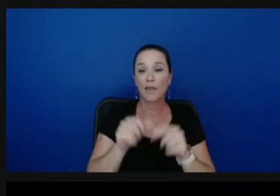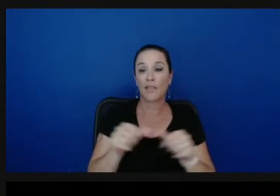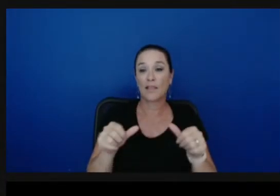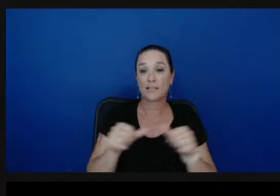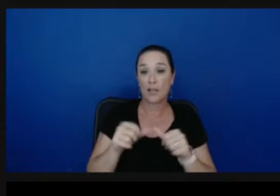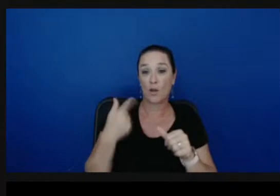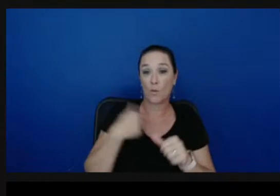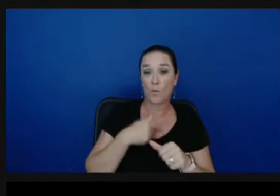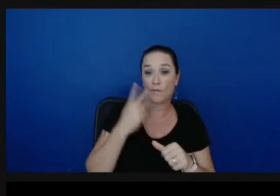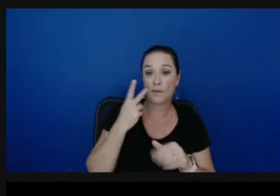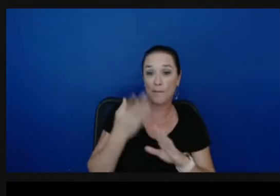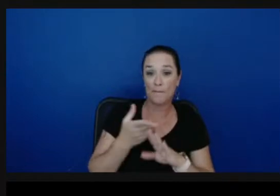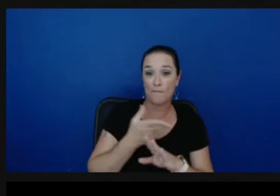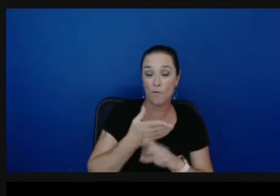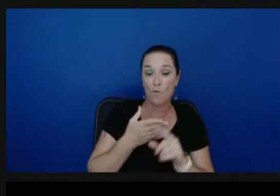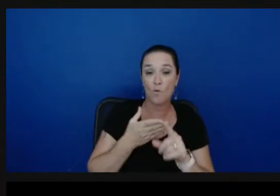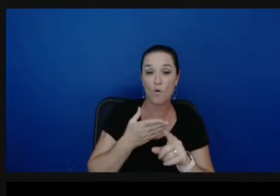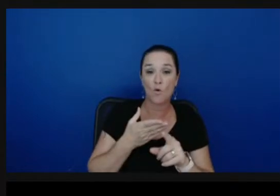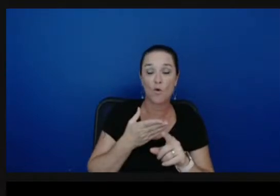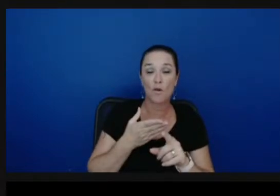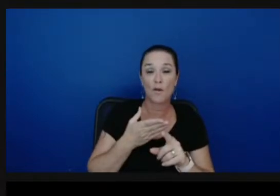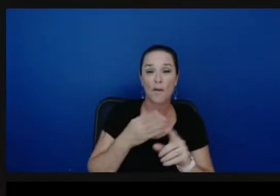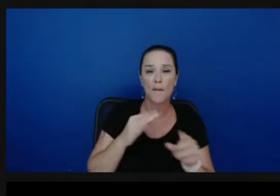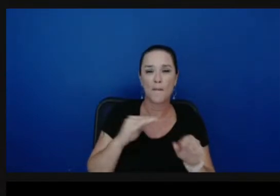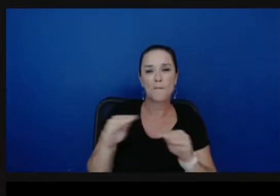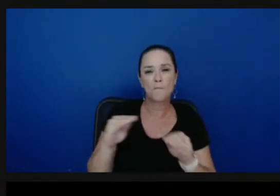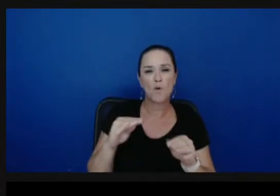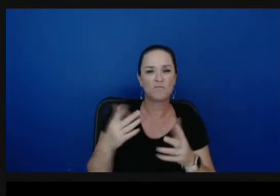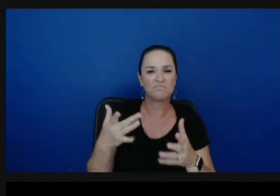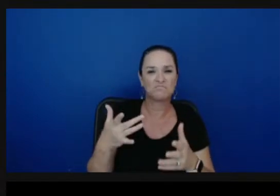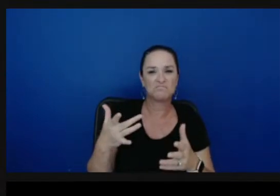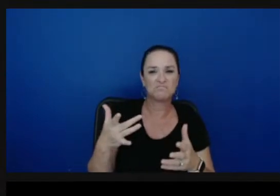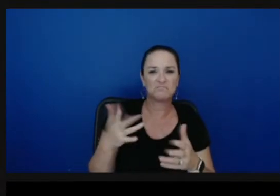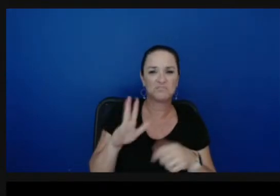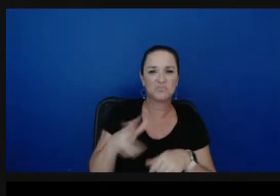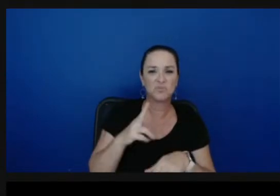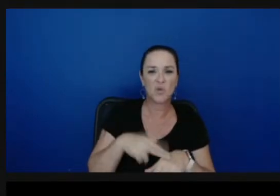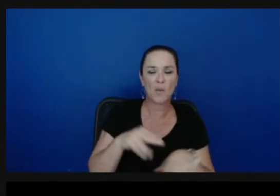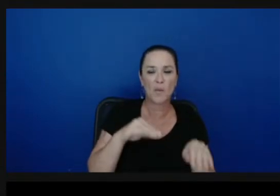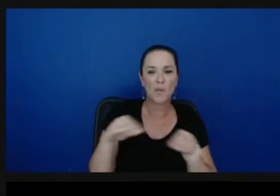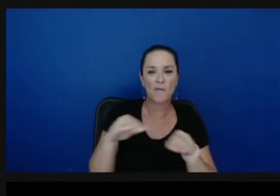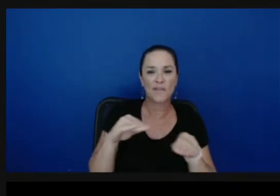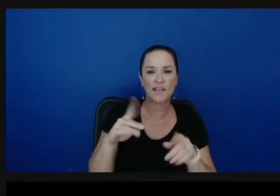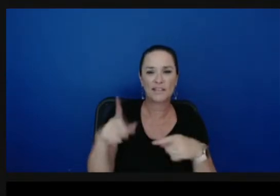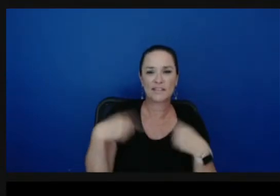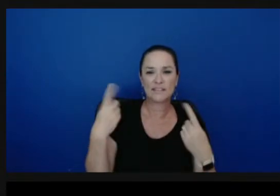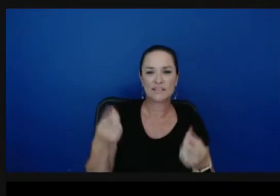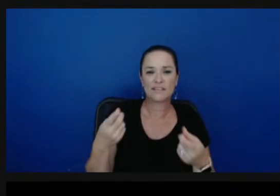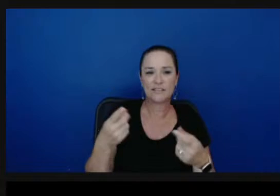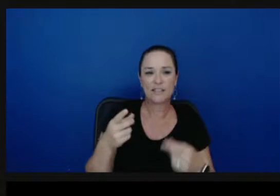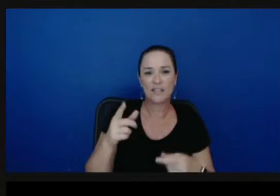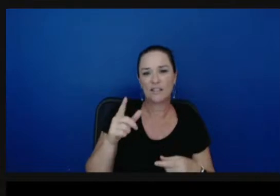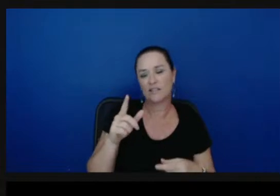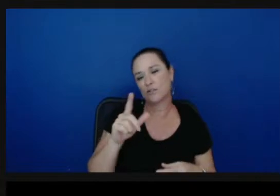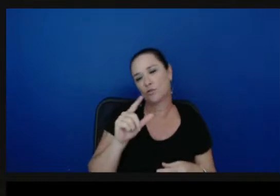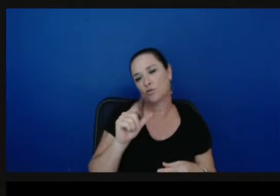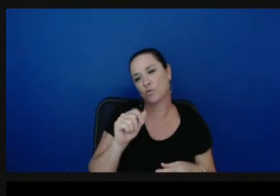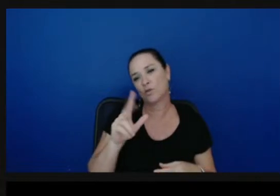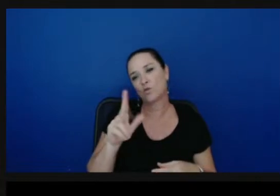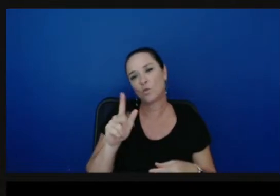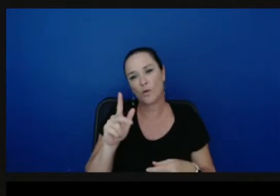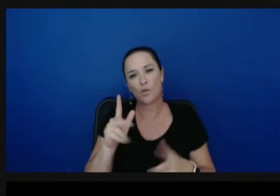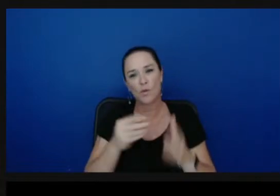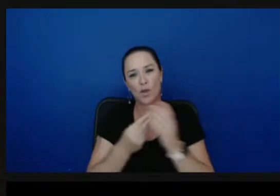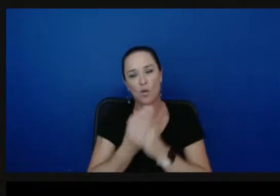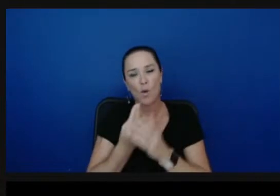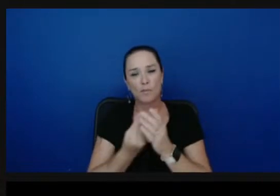seen moving, fairly typical for that to happen ever since the 2018 eruption. Since before that, that's one of the more active